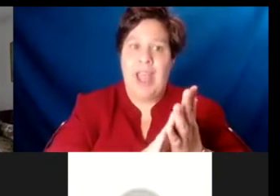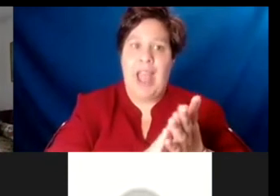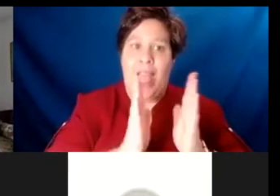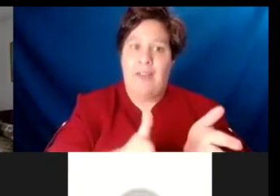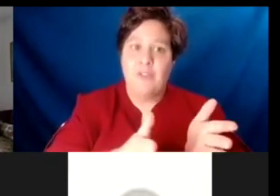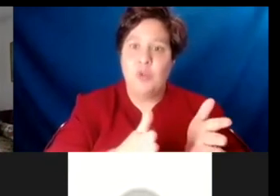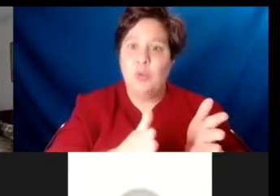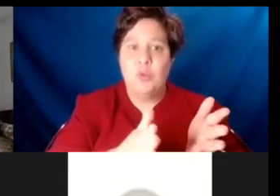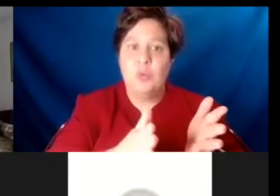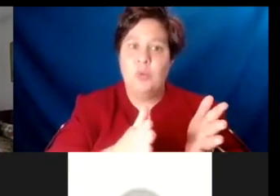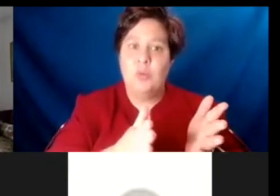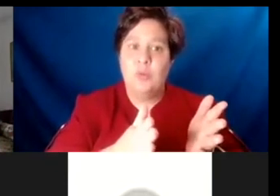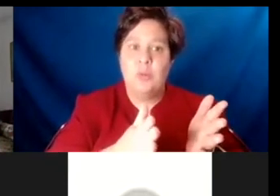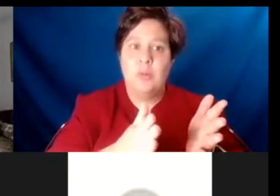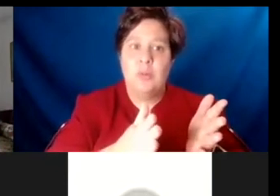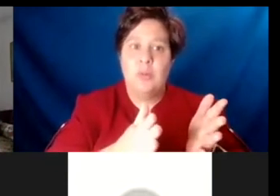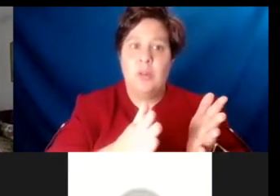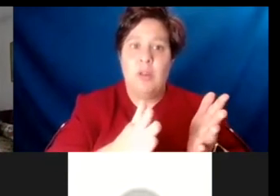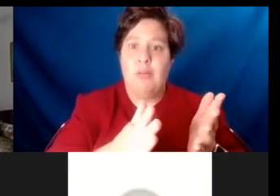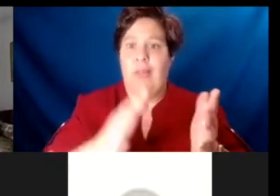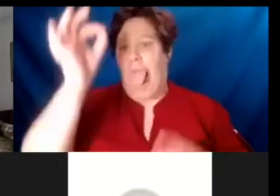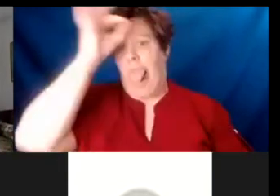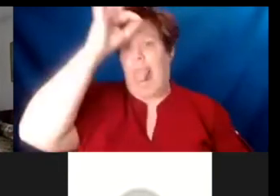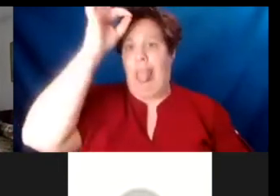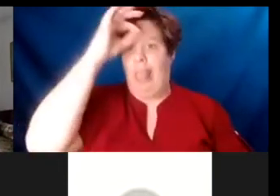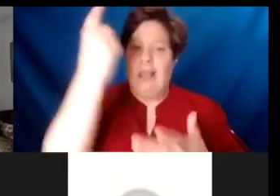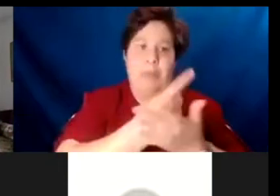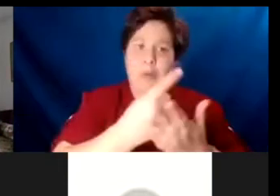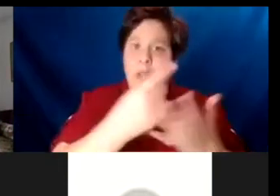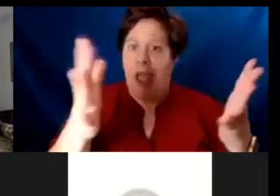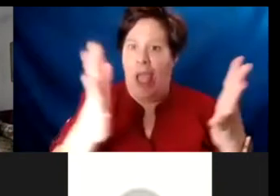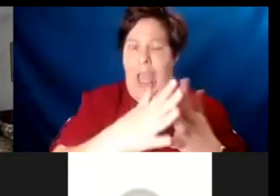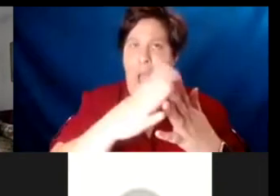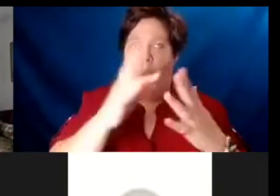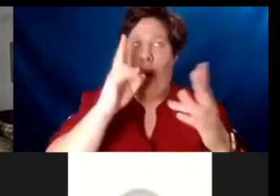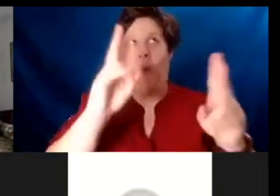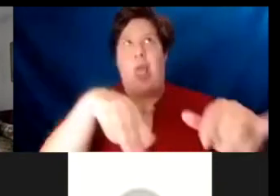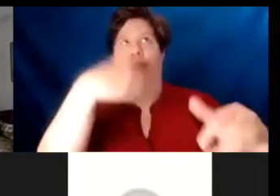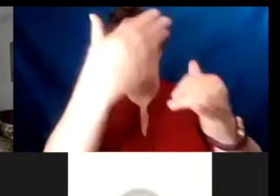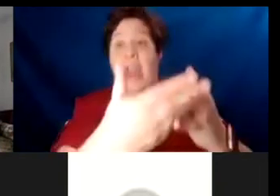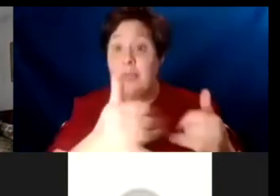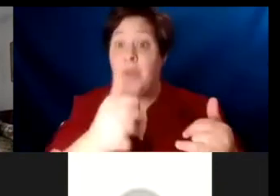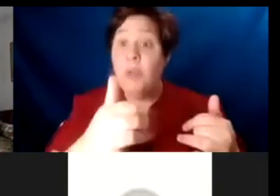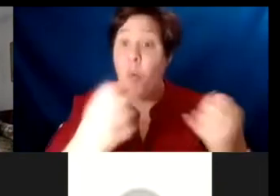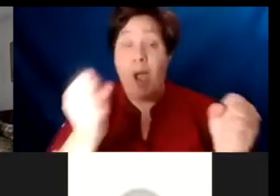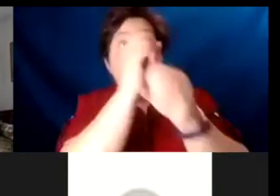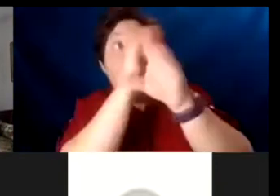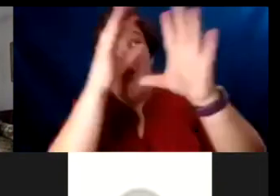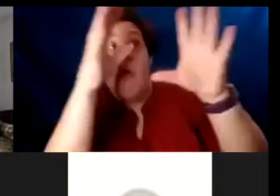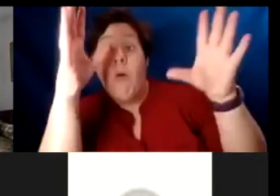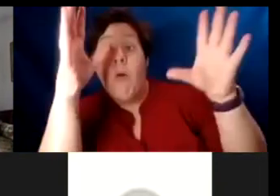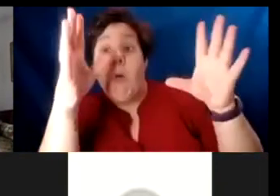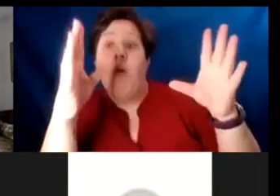you know, unaware of how it might look like at the end. Certainly you might have done